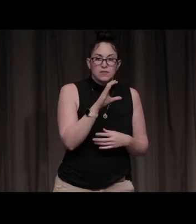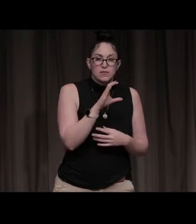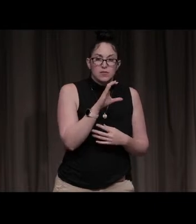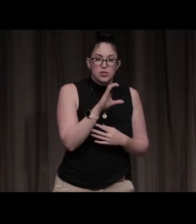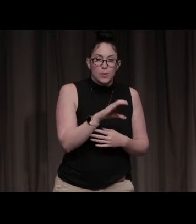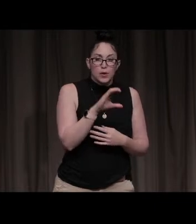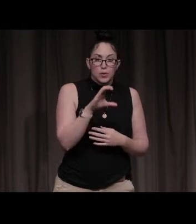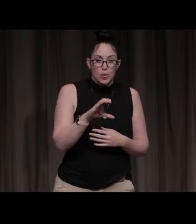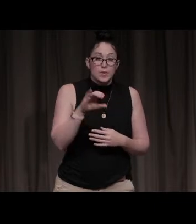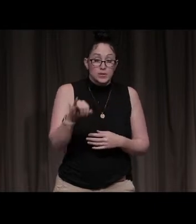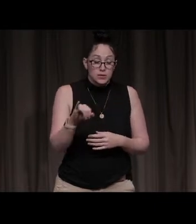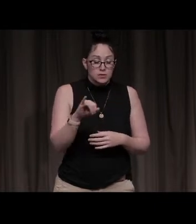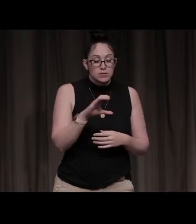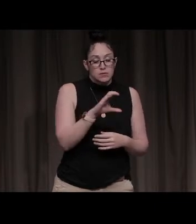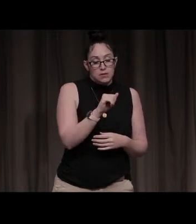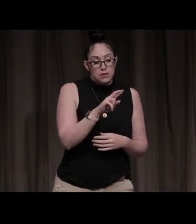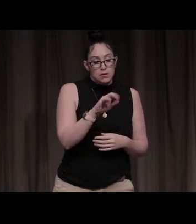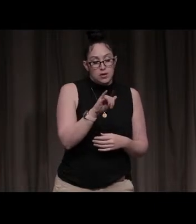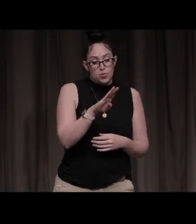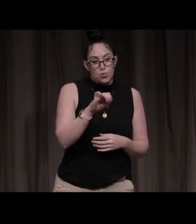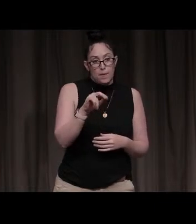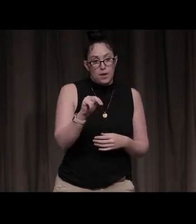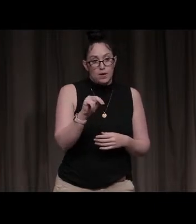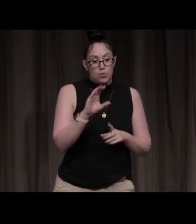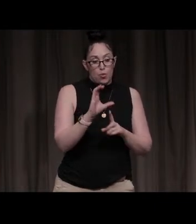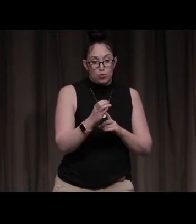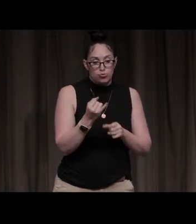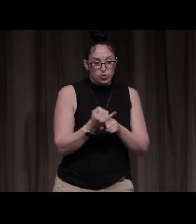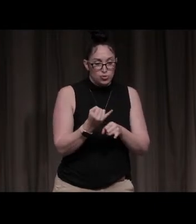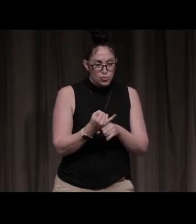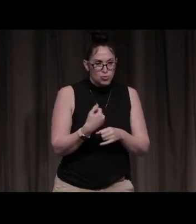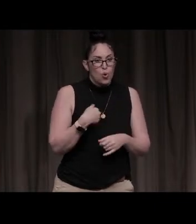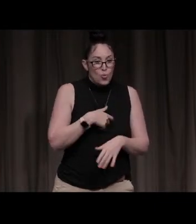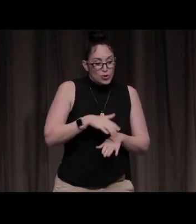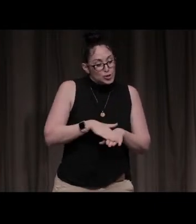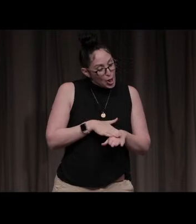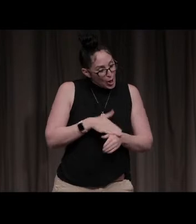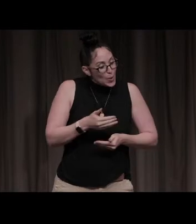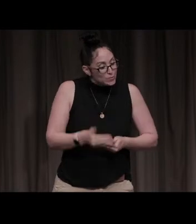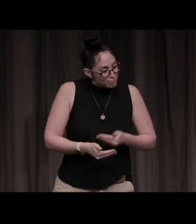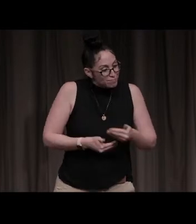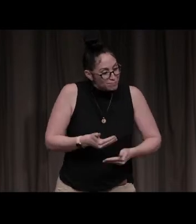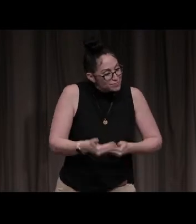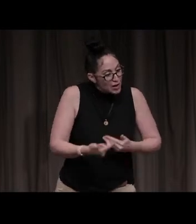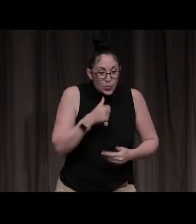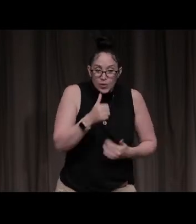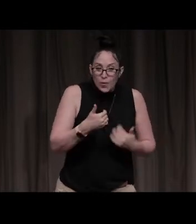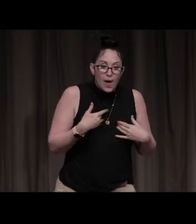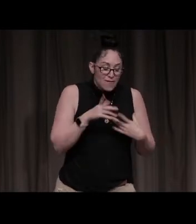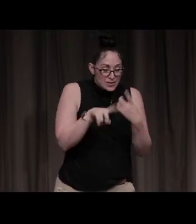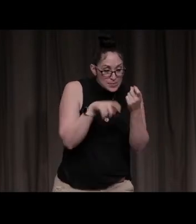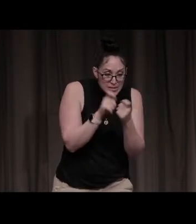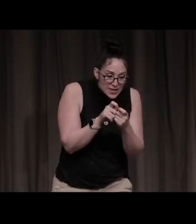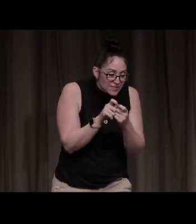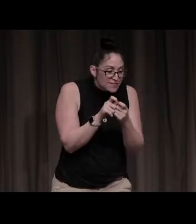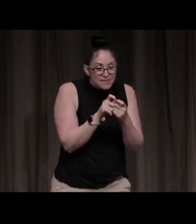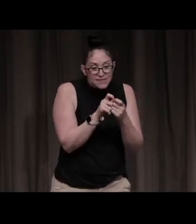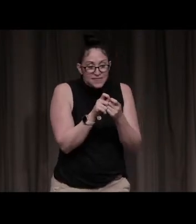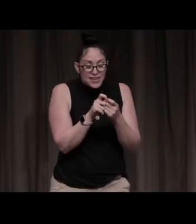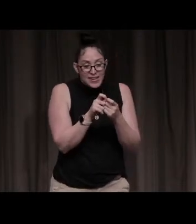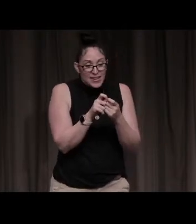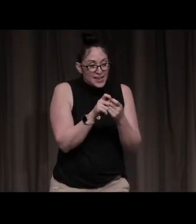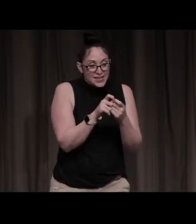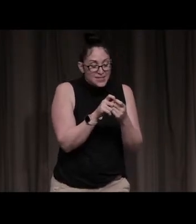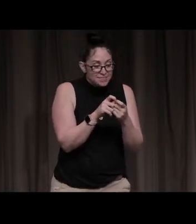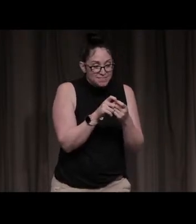Cultural Institute. So we're slowly getting there. We don't have anything specific about Indigenous art and artists.